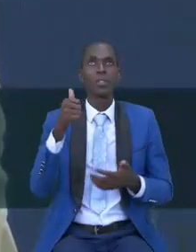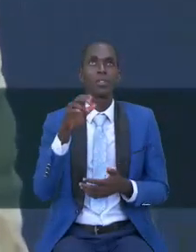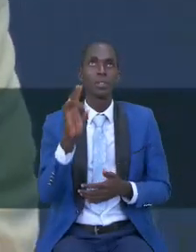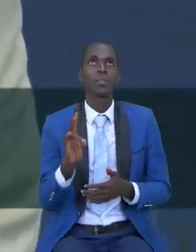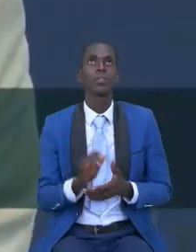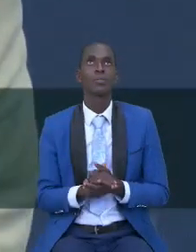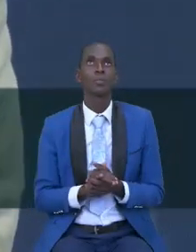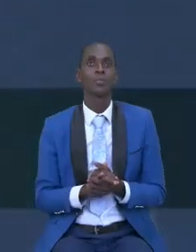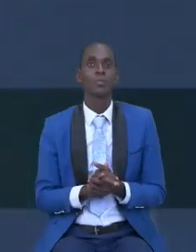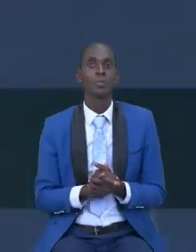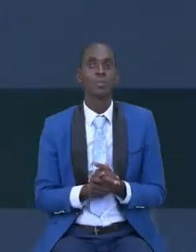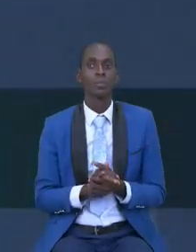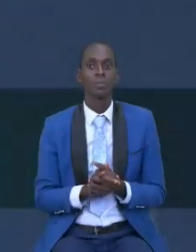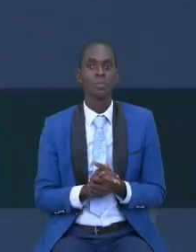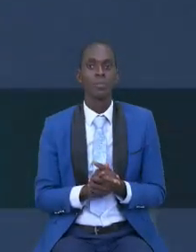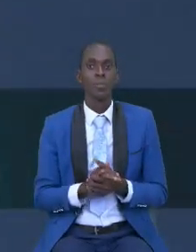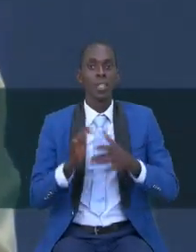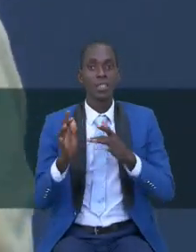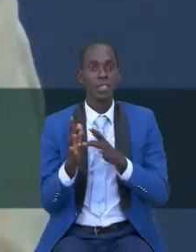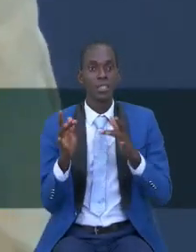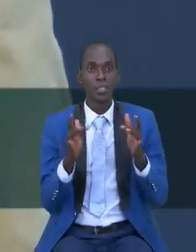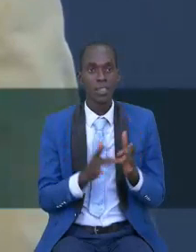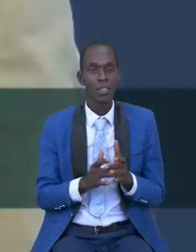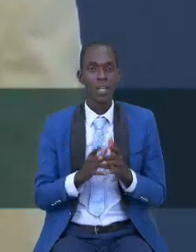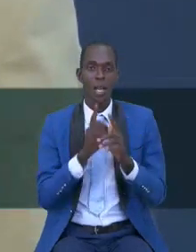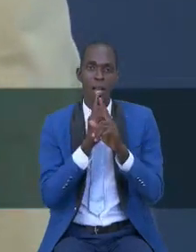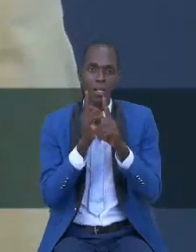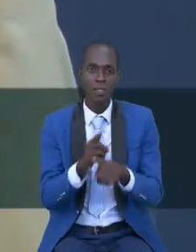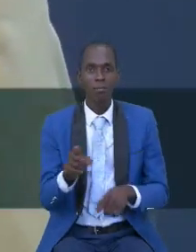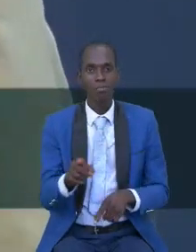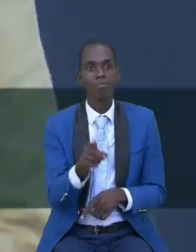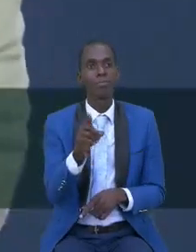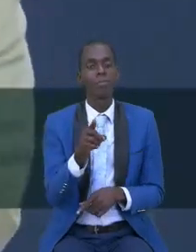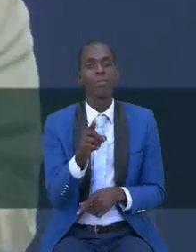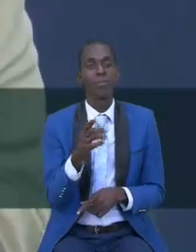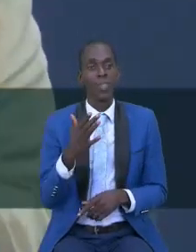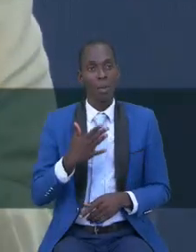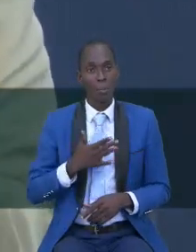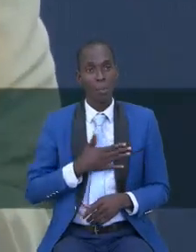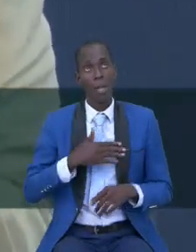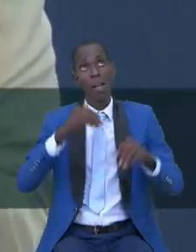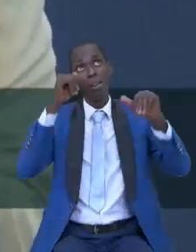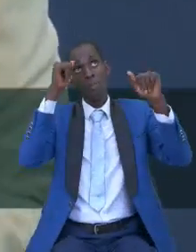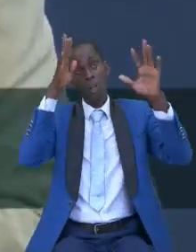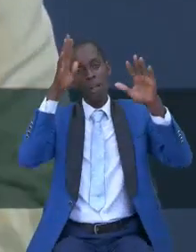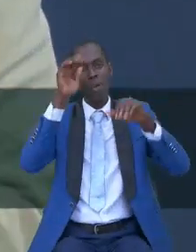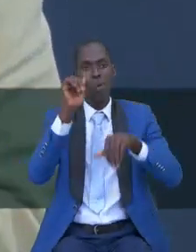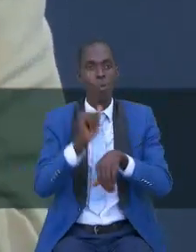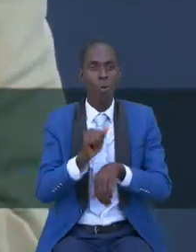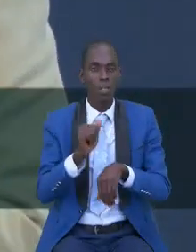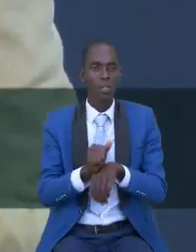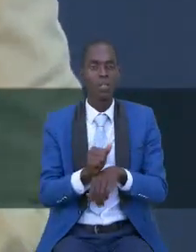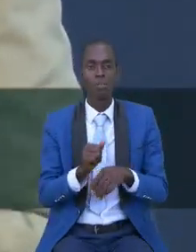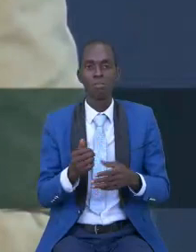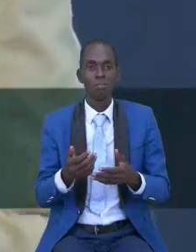verse 17. But Jesus answered them, my Father walketh